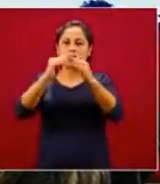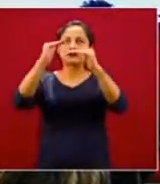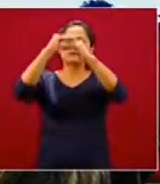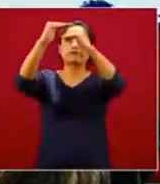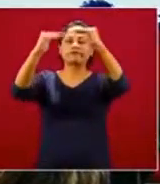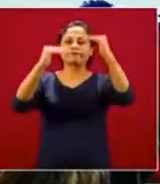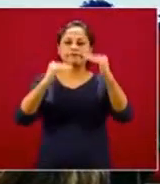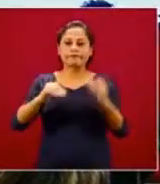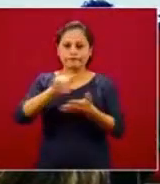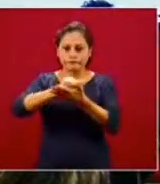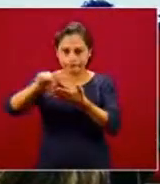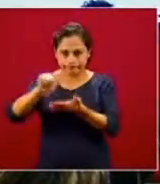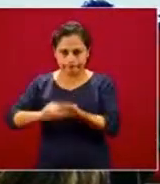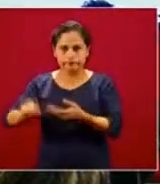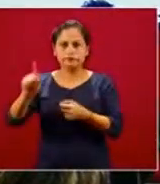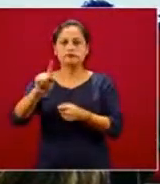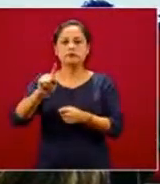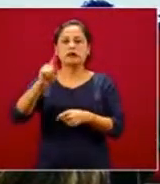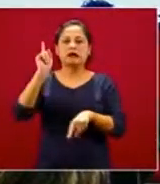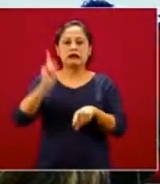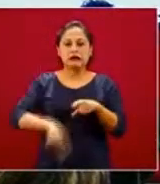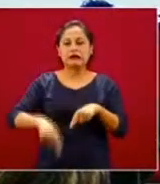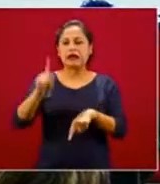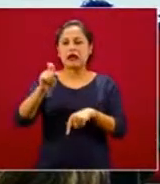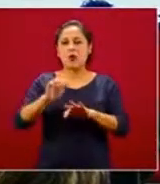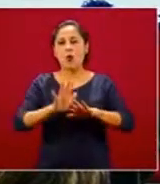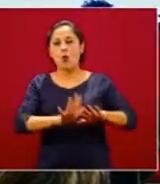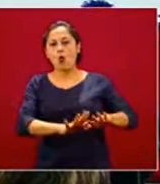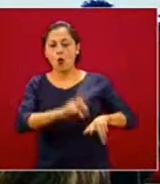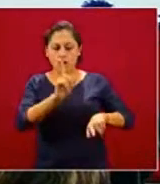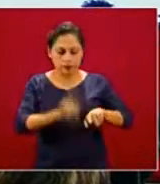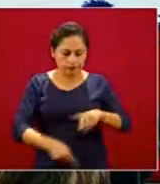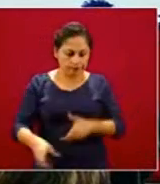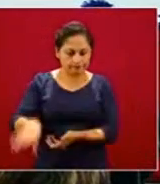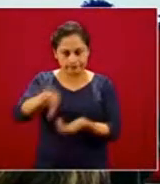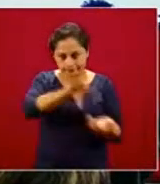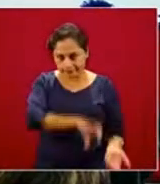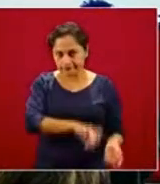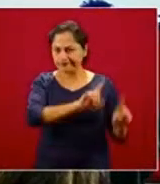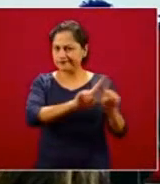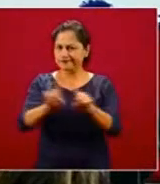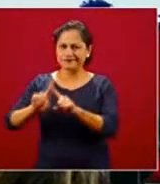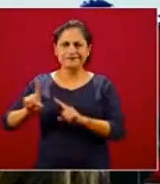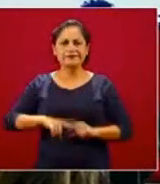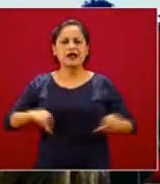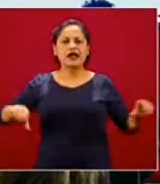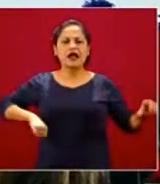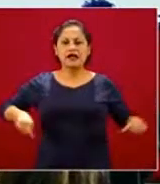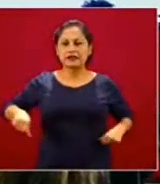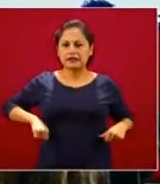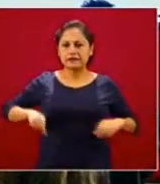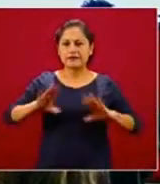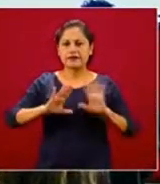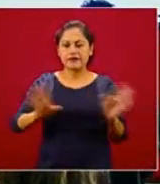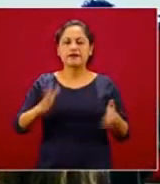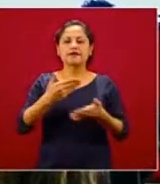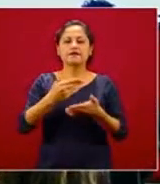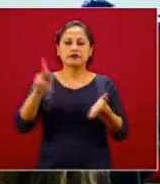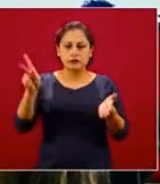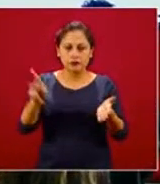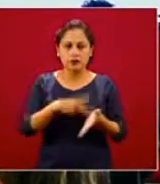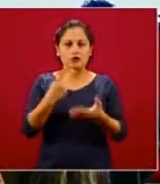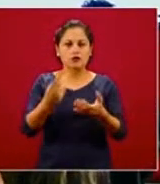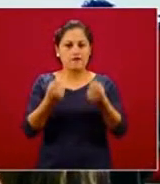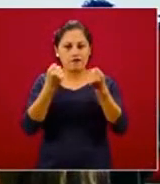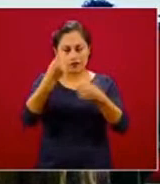can get rid of the limpiar debris, baldes, tapar baldes y todas las acciones que normalmente se han covering these reforzado para